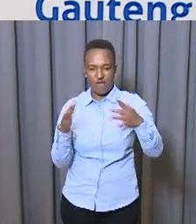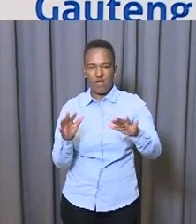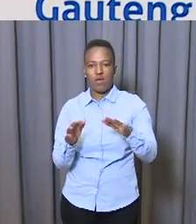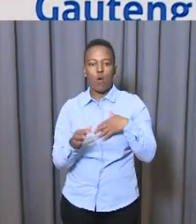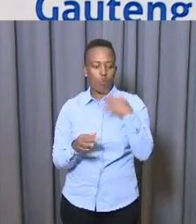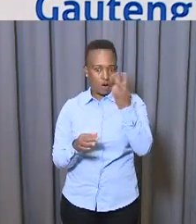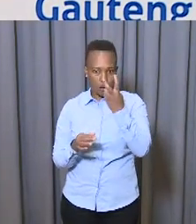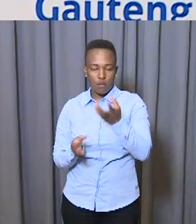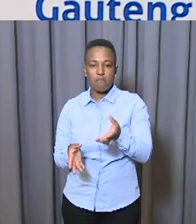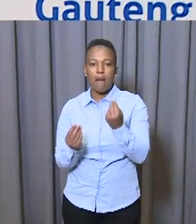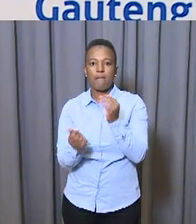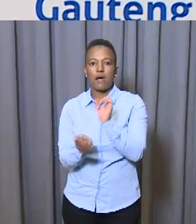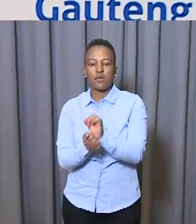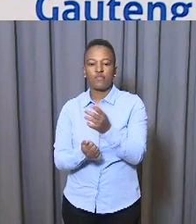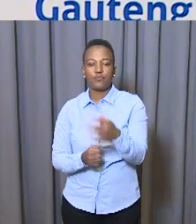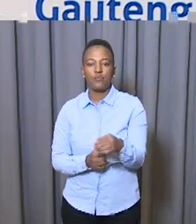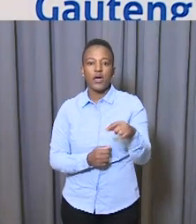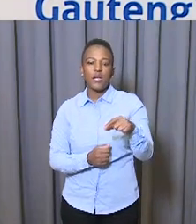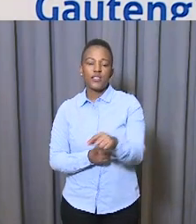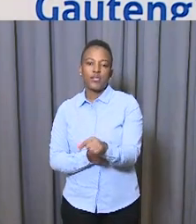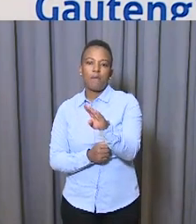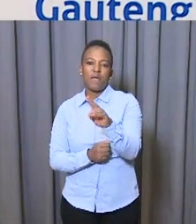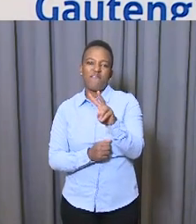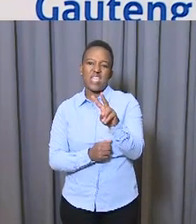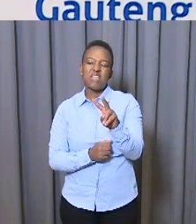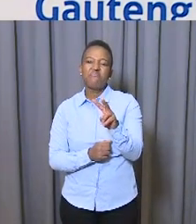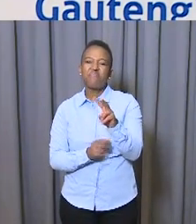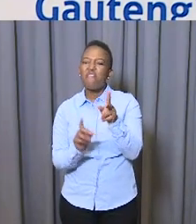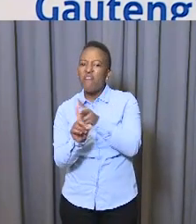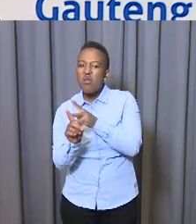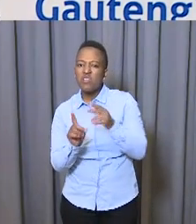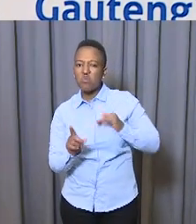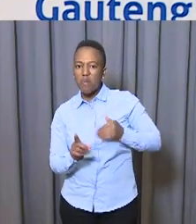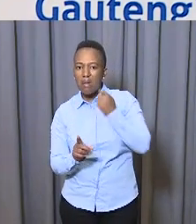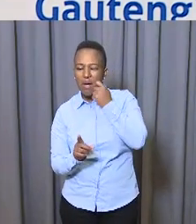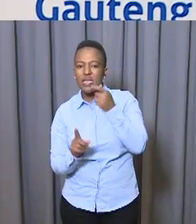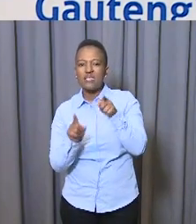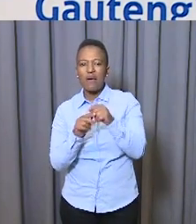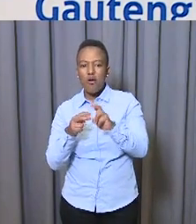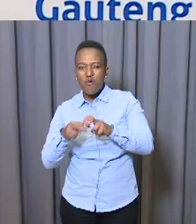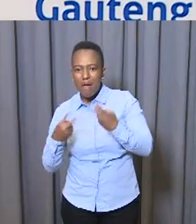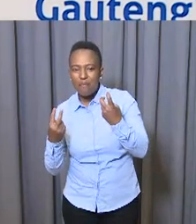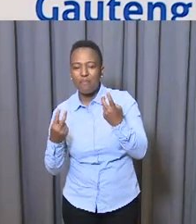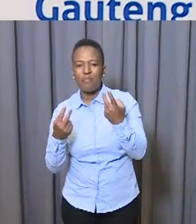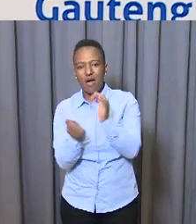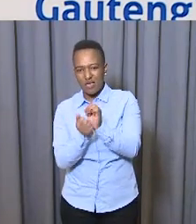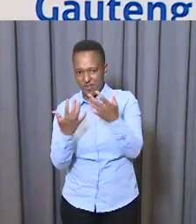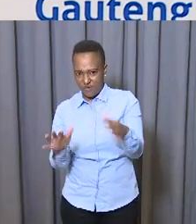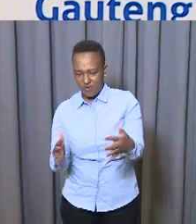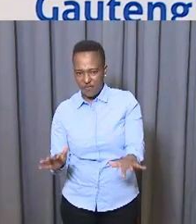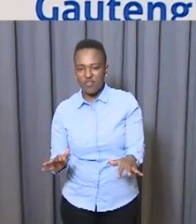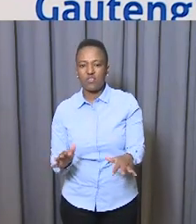wanted. GPV cases also, there are people who have been arrested, even for rapes. Social